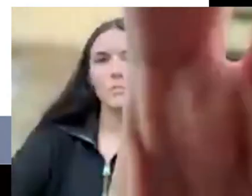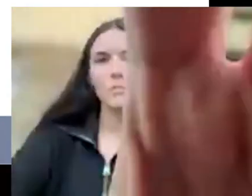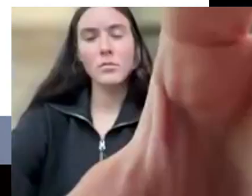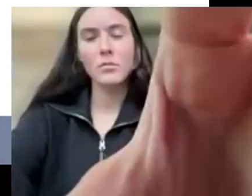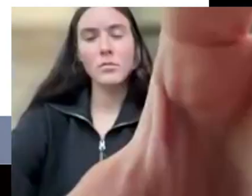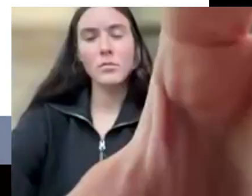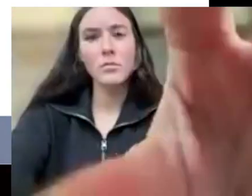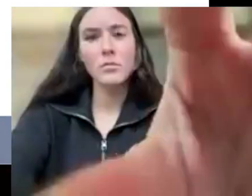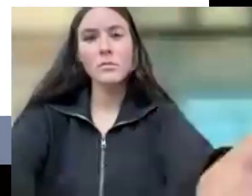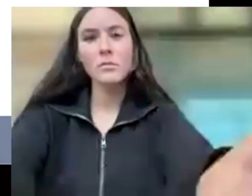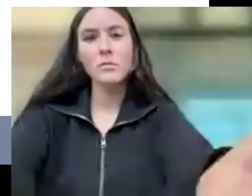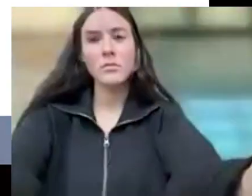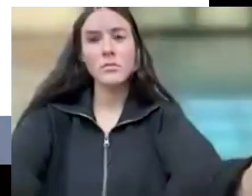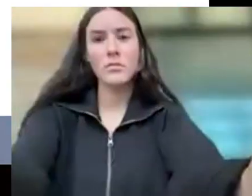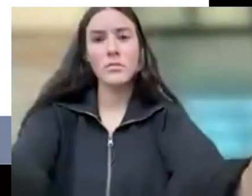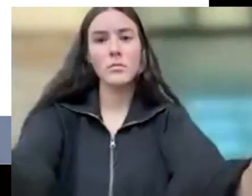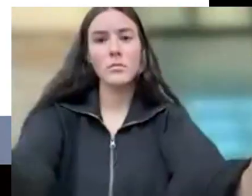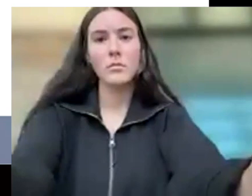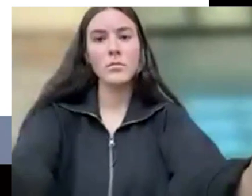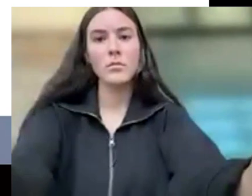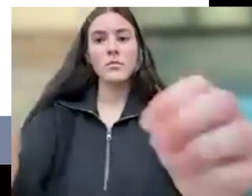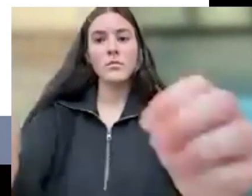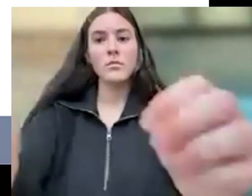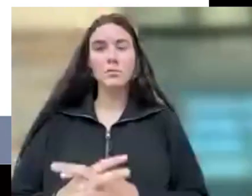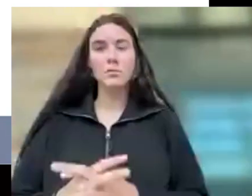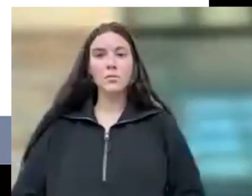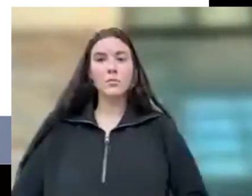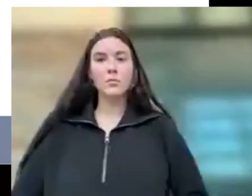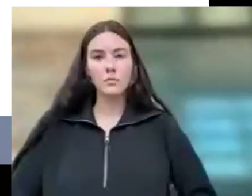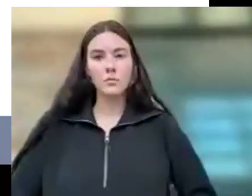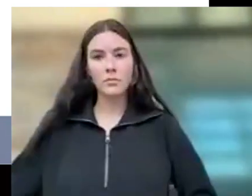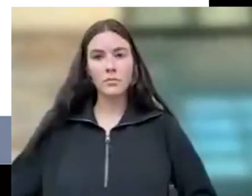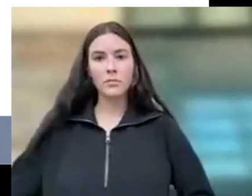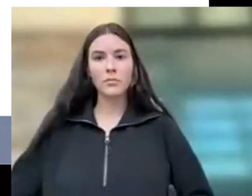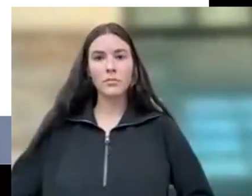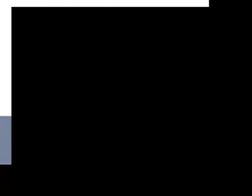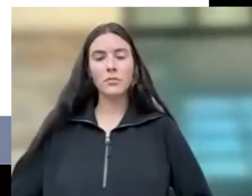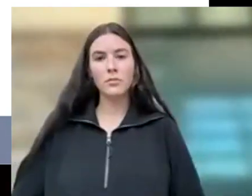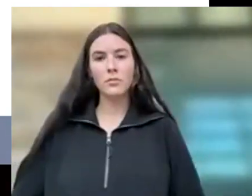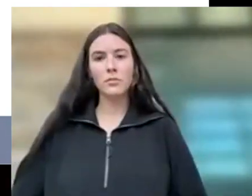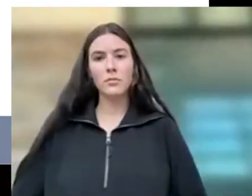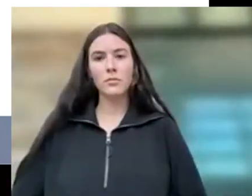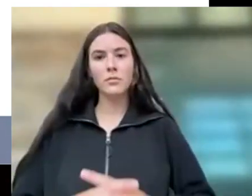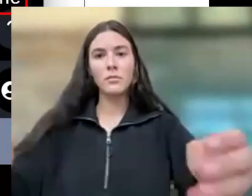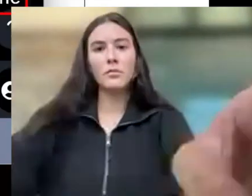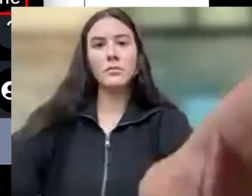Android, Simon Note, and Akadu AI. These are the four tools that I will mention very briefly